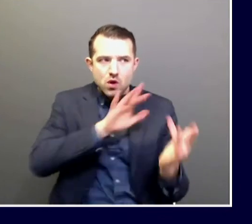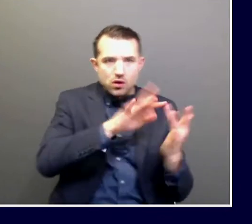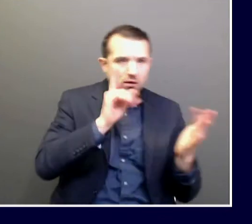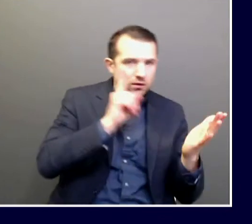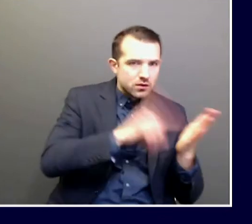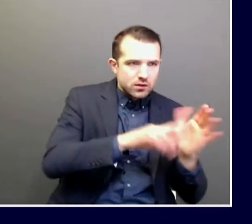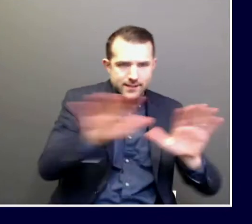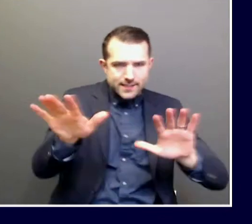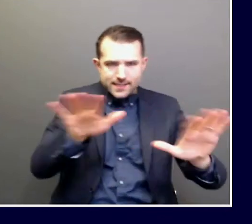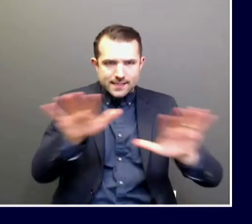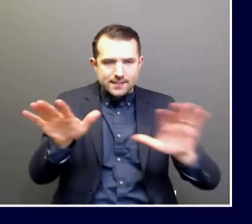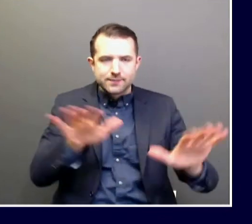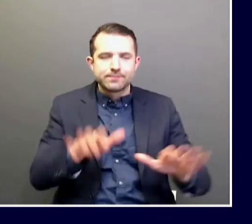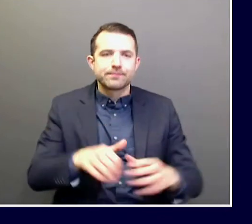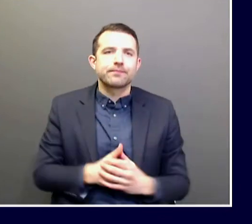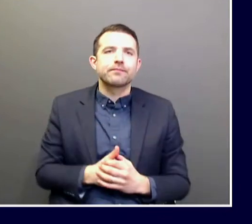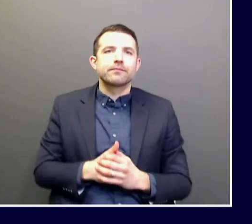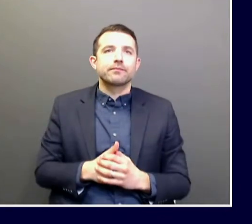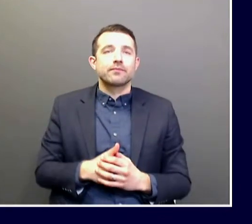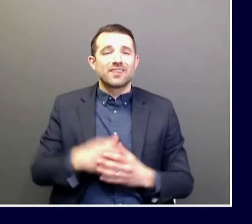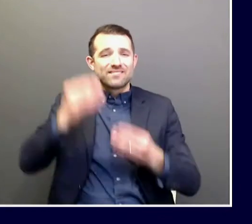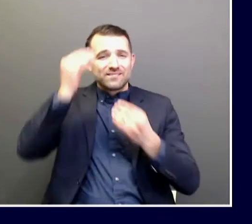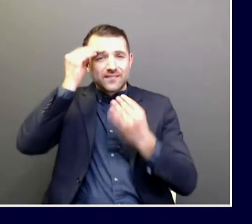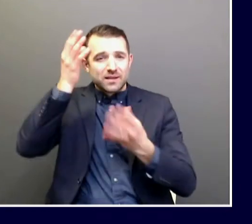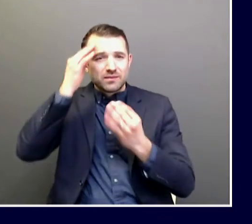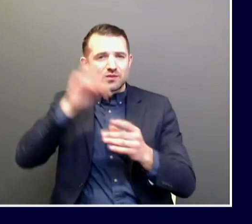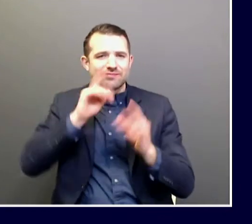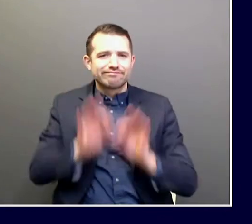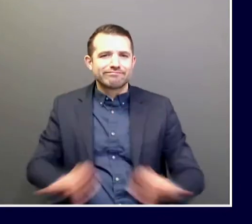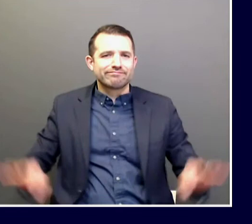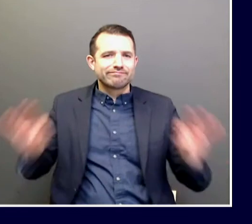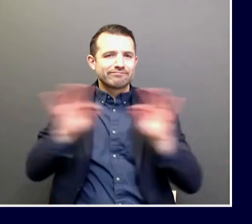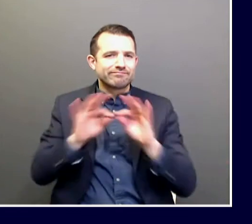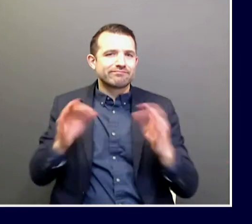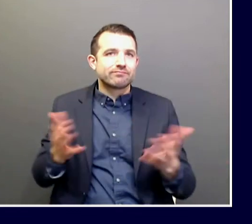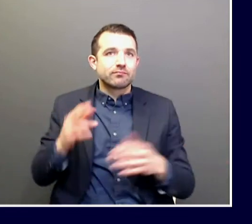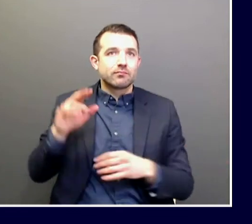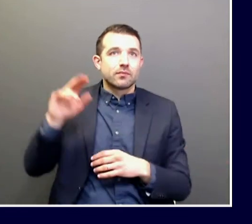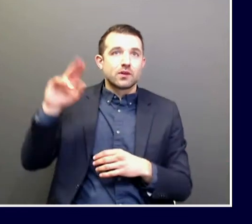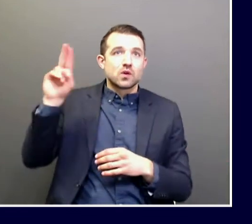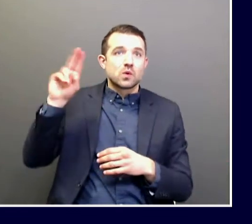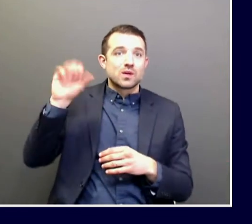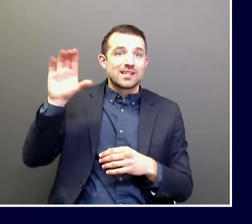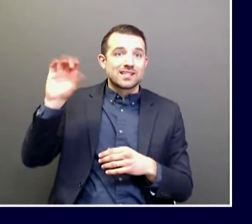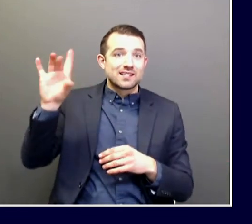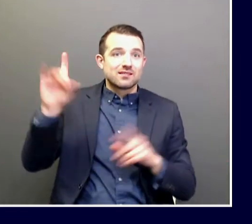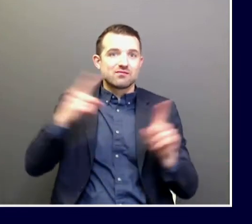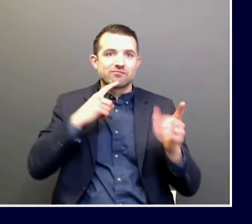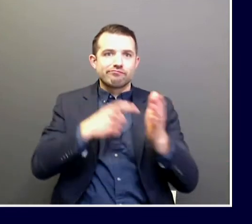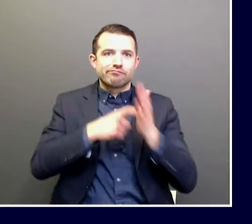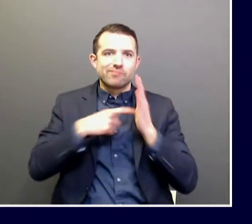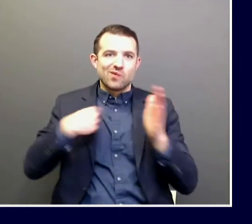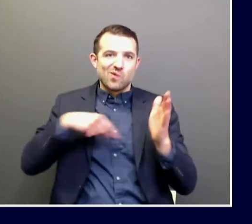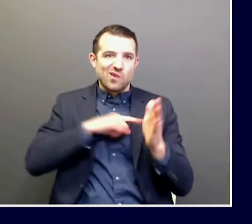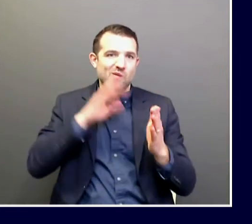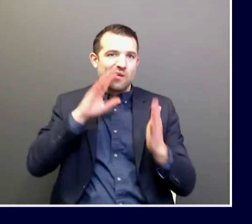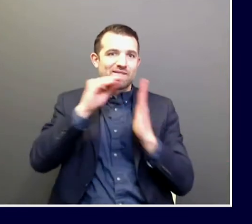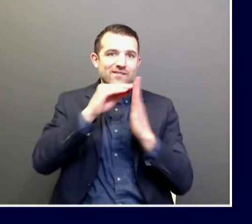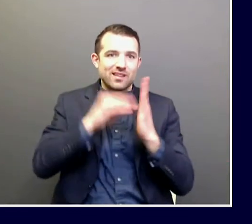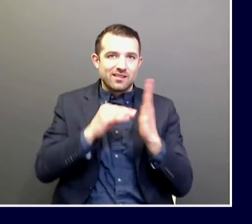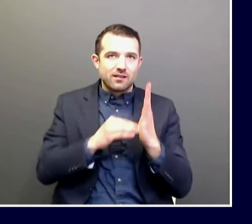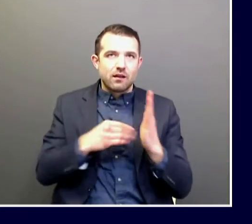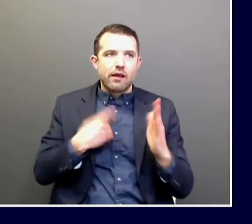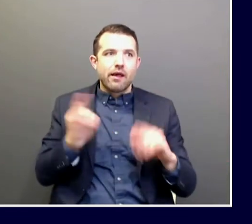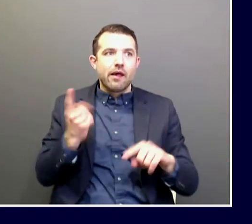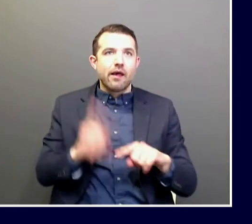those data, first of all, is a requirement from the US CDC. So it's not as if we can just take all the cases in the